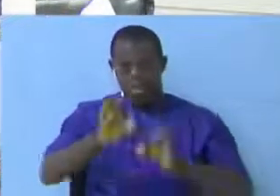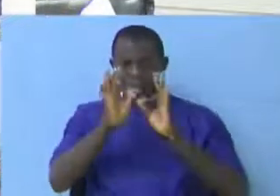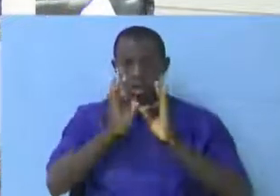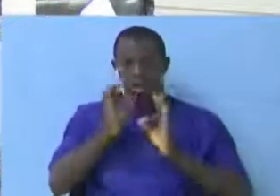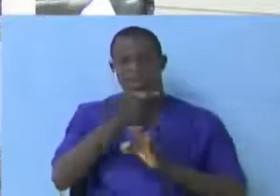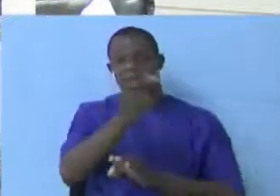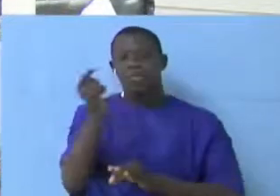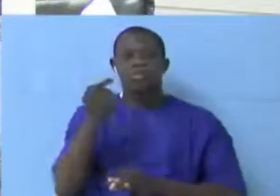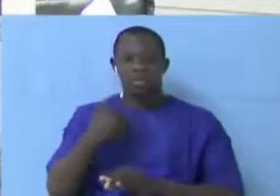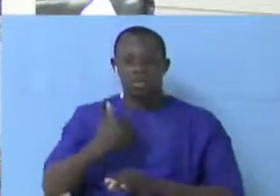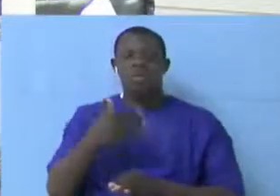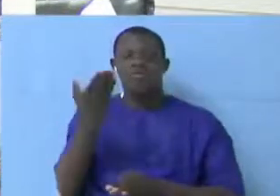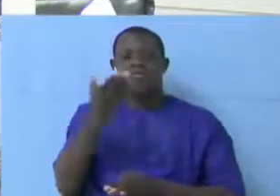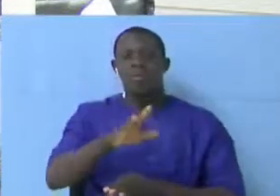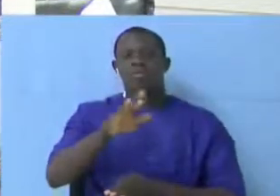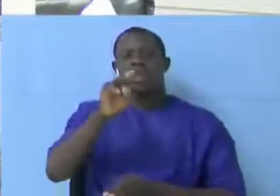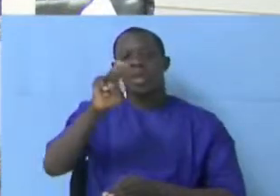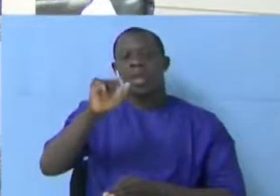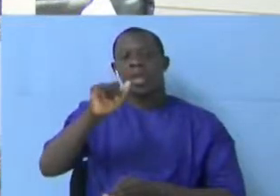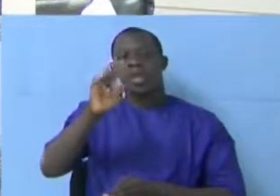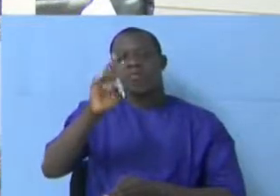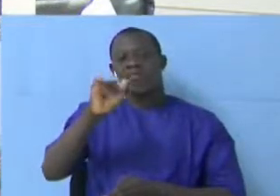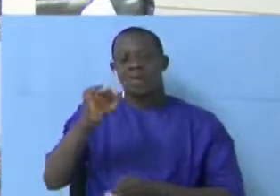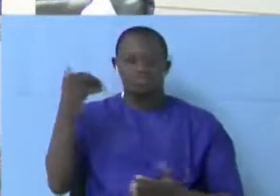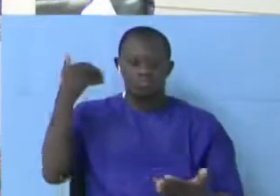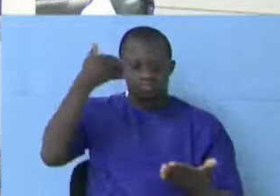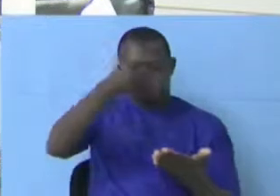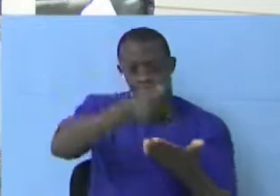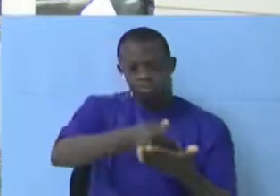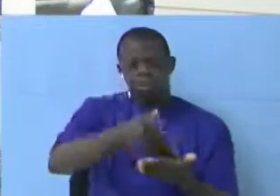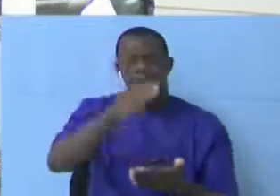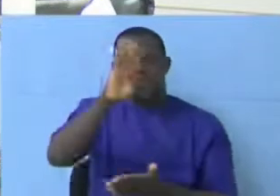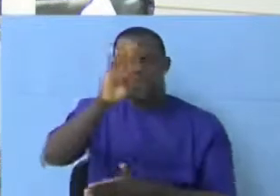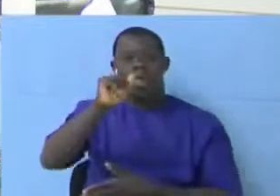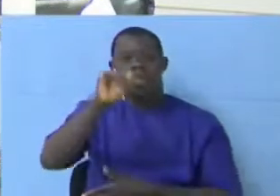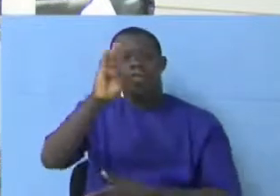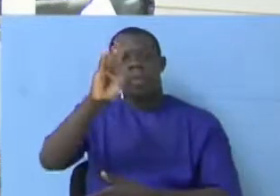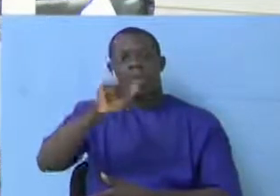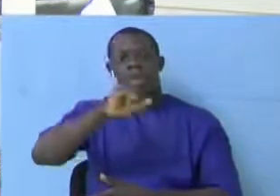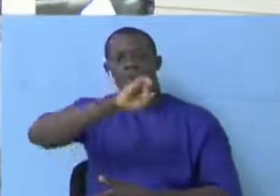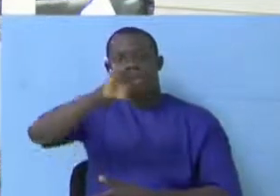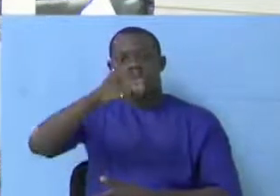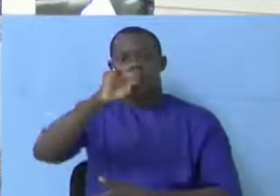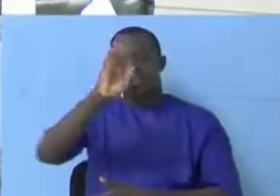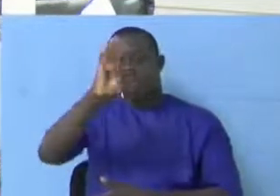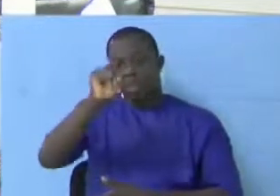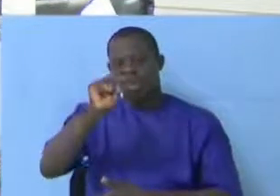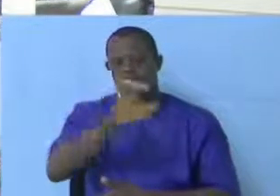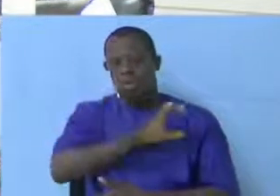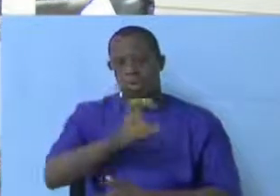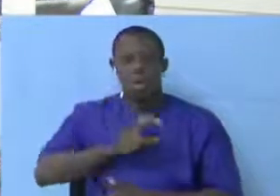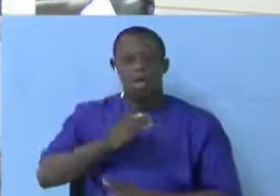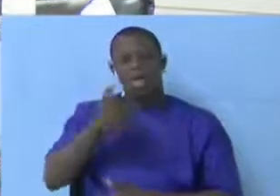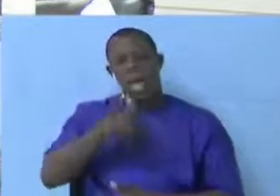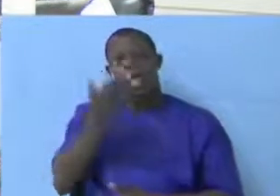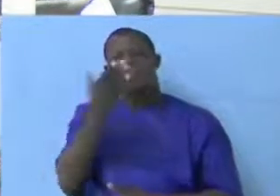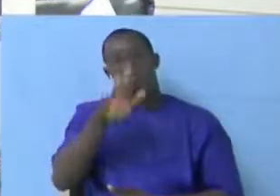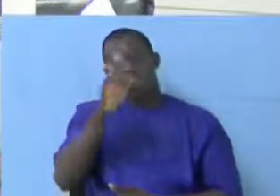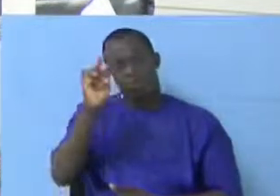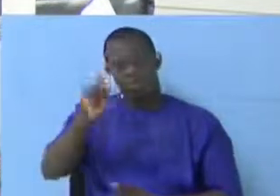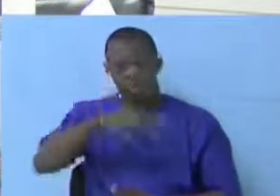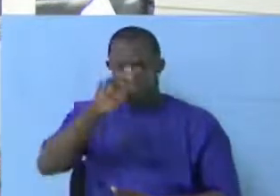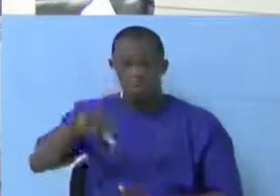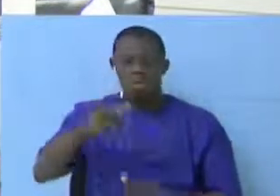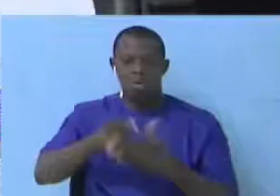picked them from the Navy. And don't we be sabatering wala bala? Absolutely. No, that's why I may be start. wrong. Mbatu, o fanambe me itandila ni mulbe